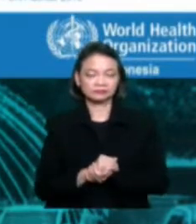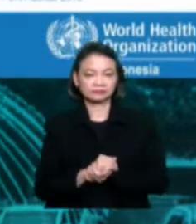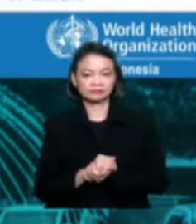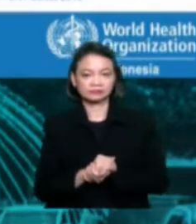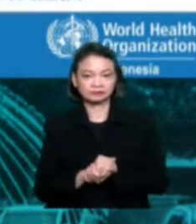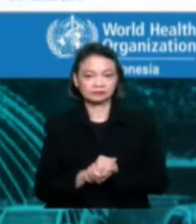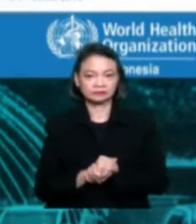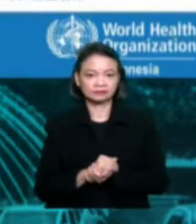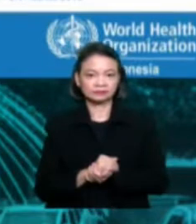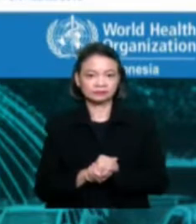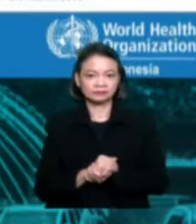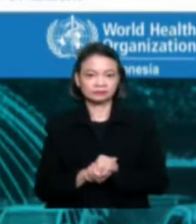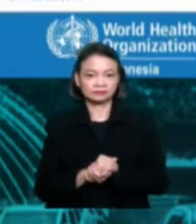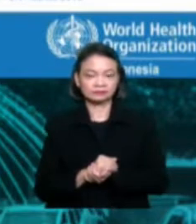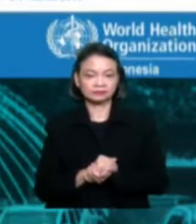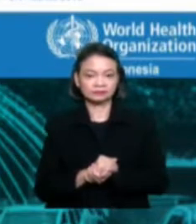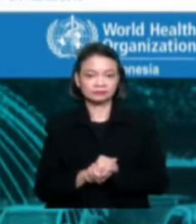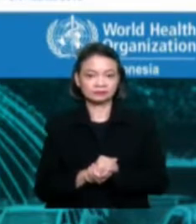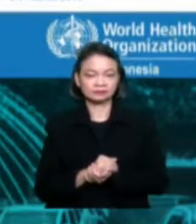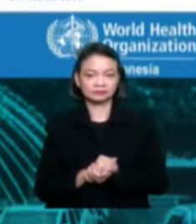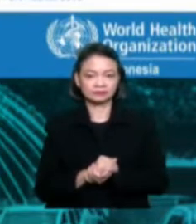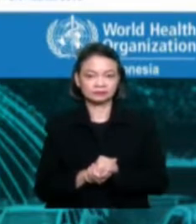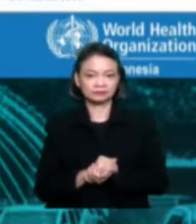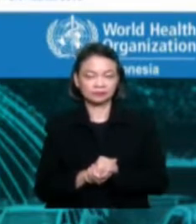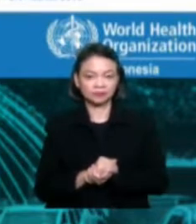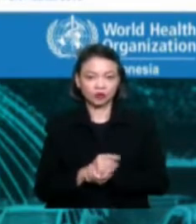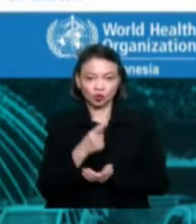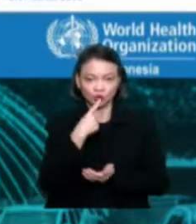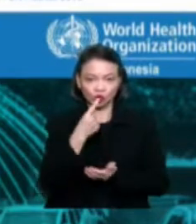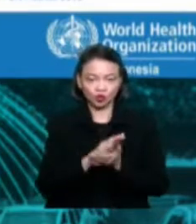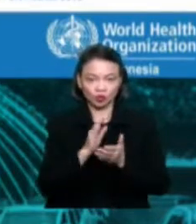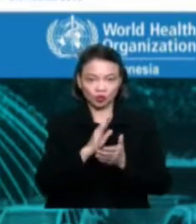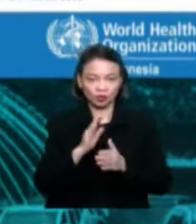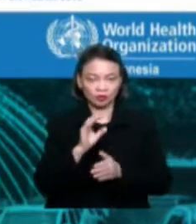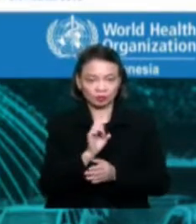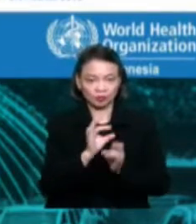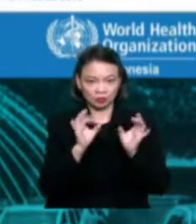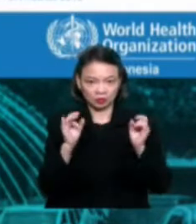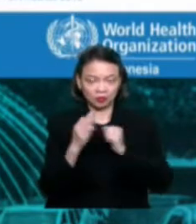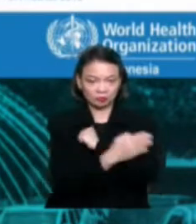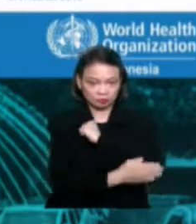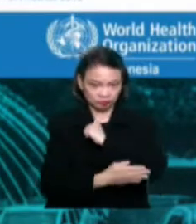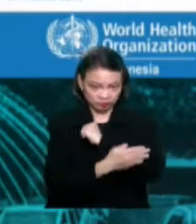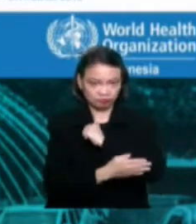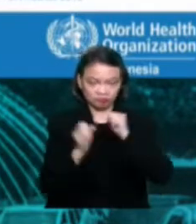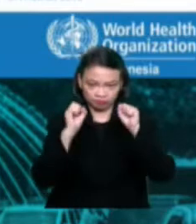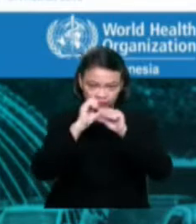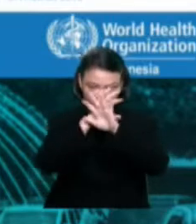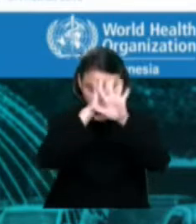So this slide, basically, this is a global report I was referring to, about 100 countries, and the richest